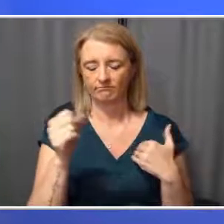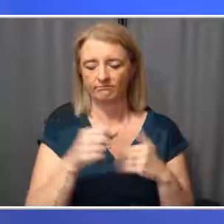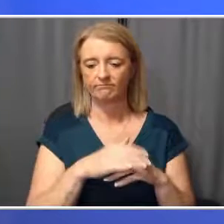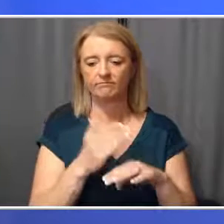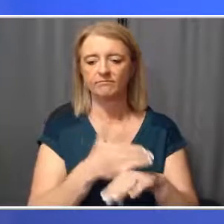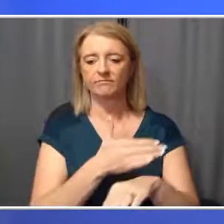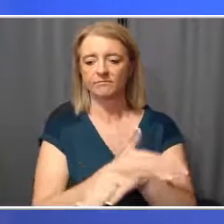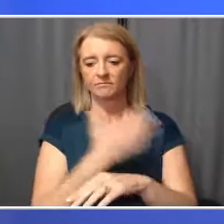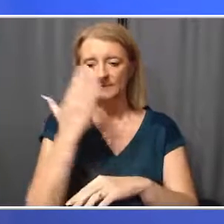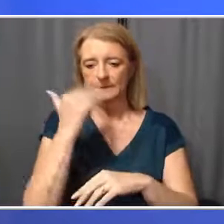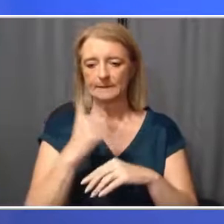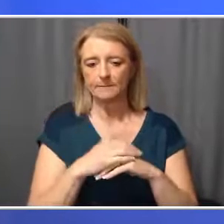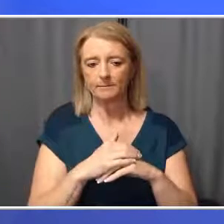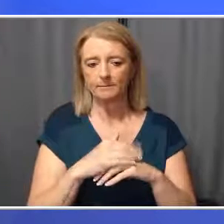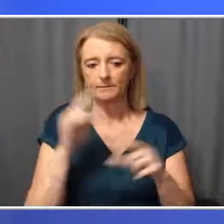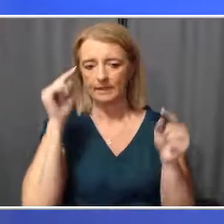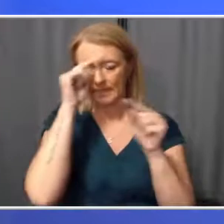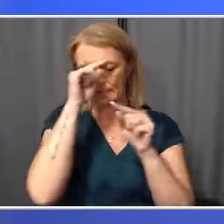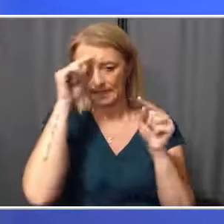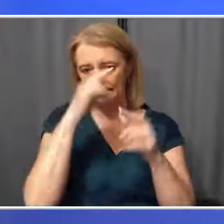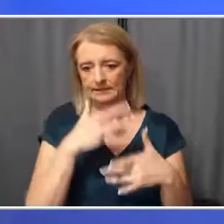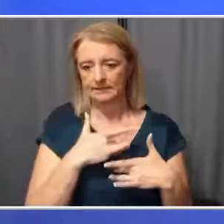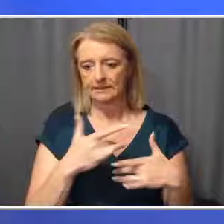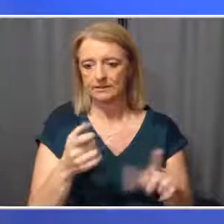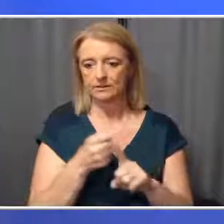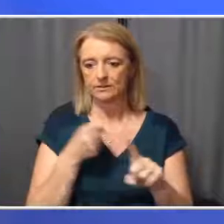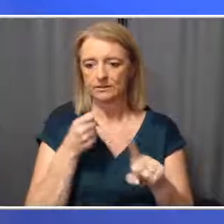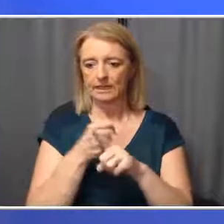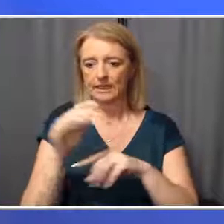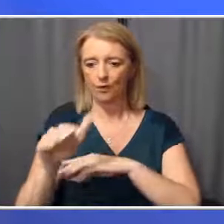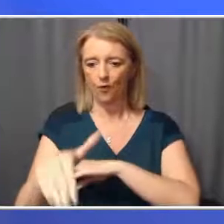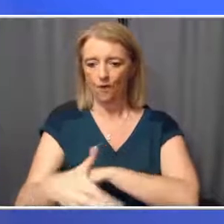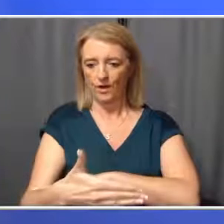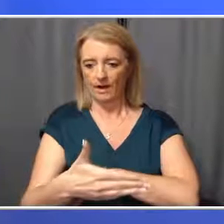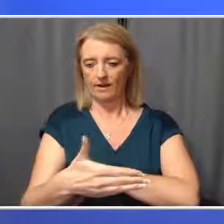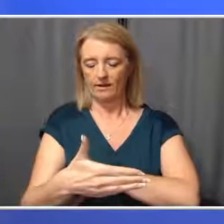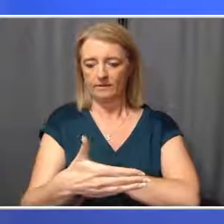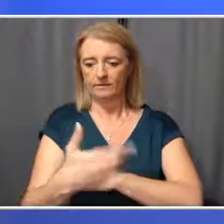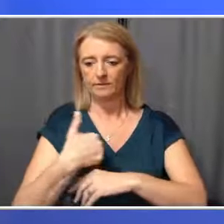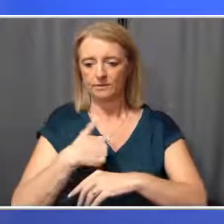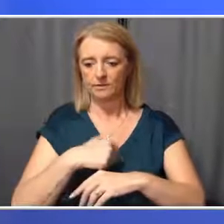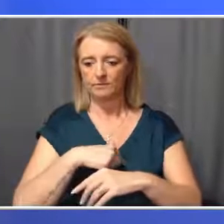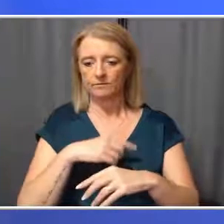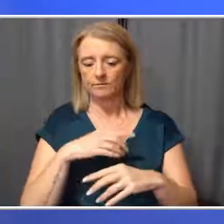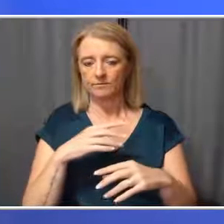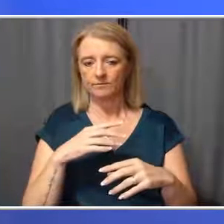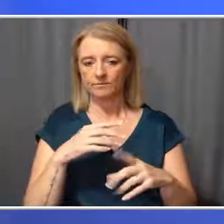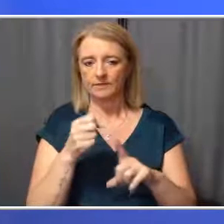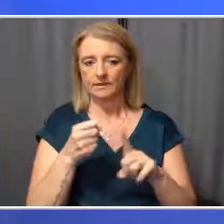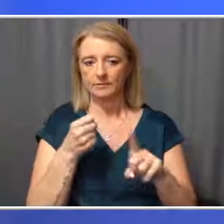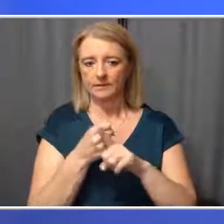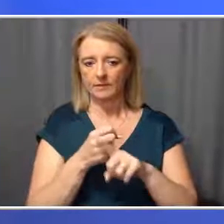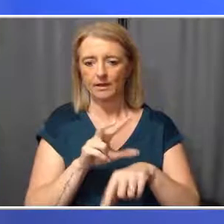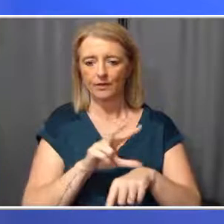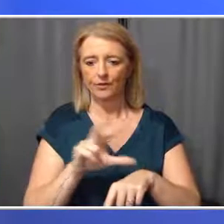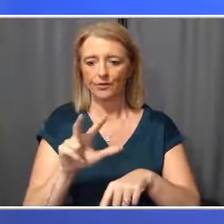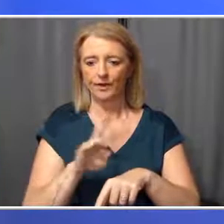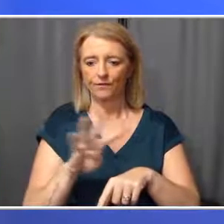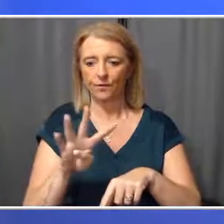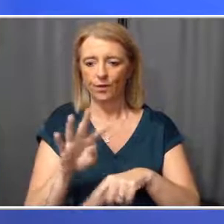up or down, things seems inevitable that all migraine medicines make you tired, but then they don't help you sleep. So